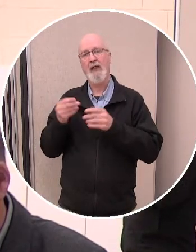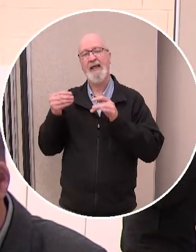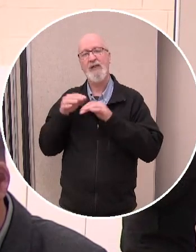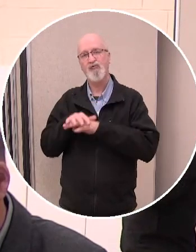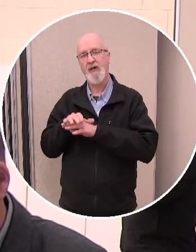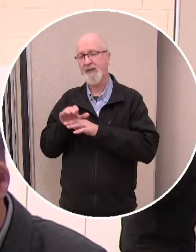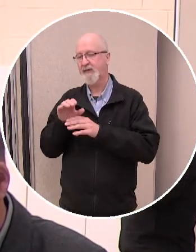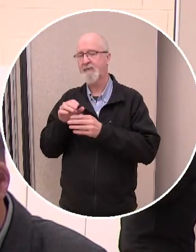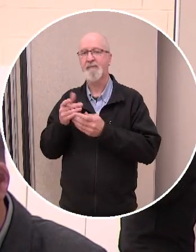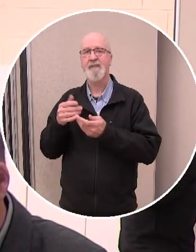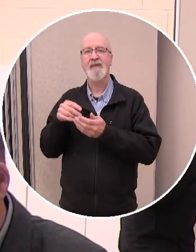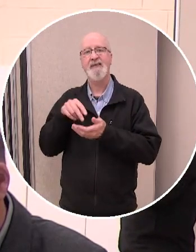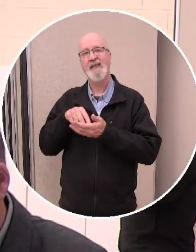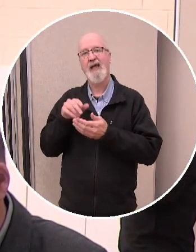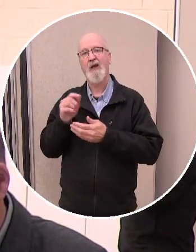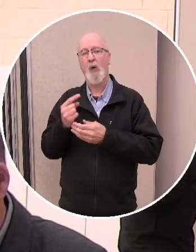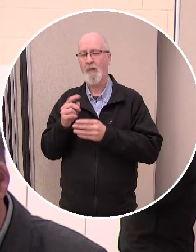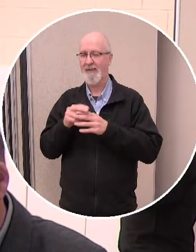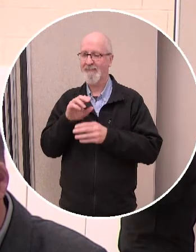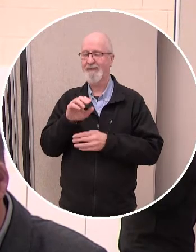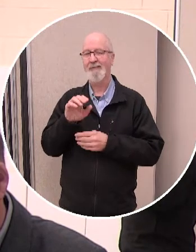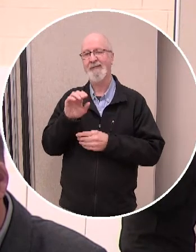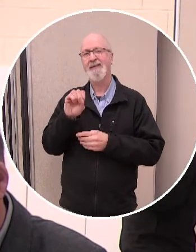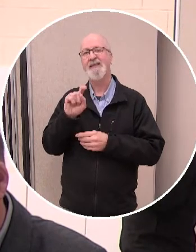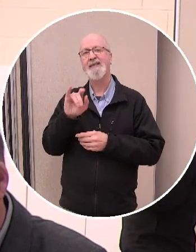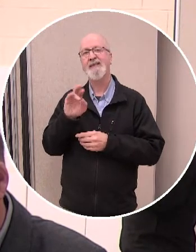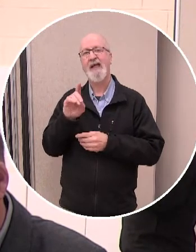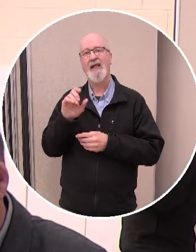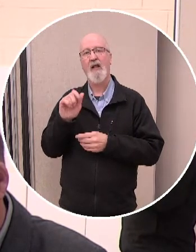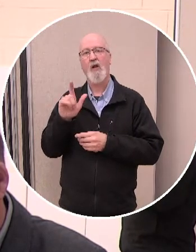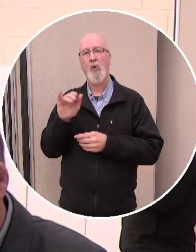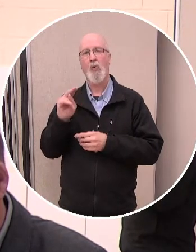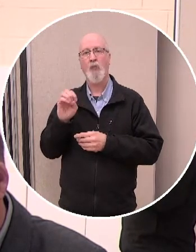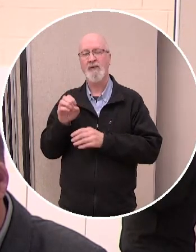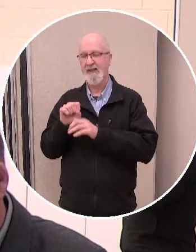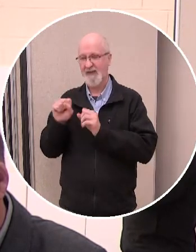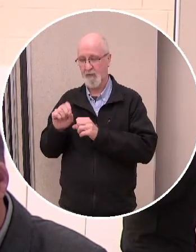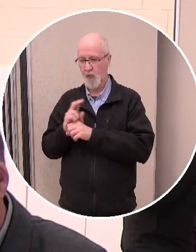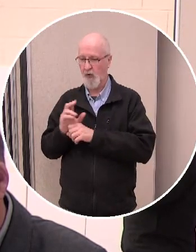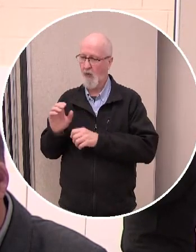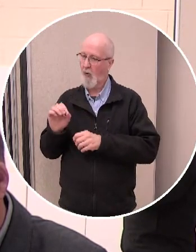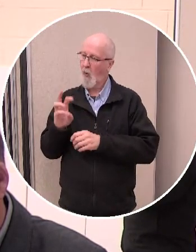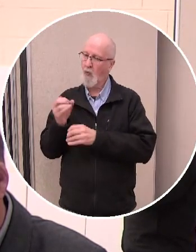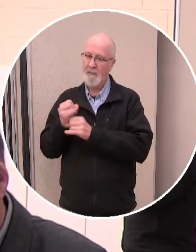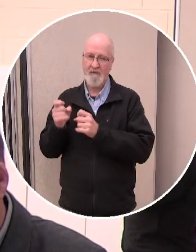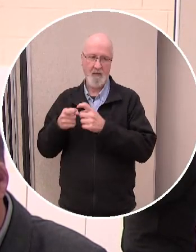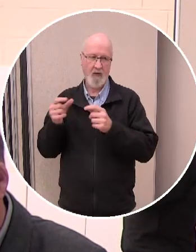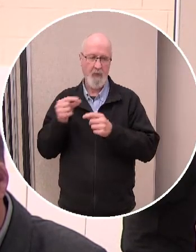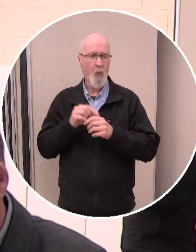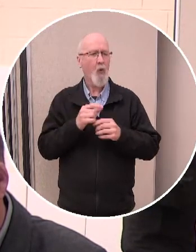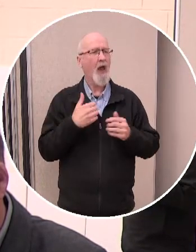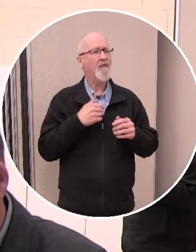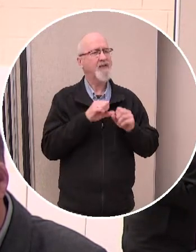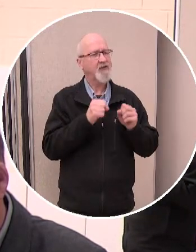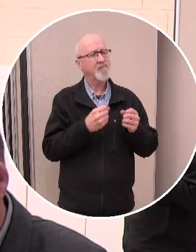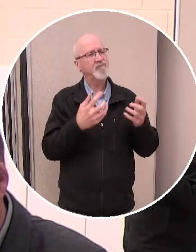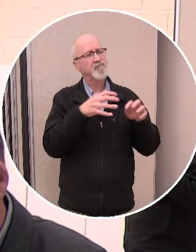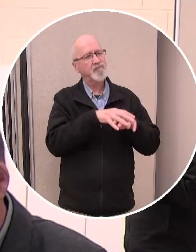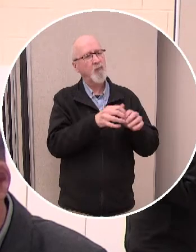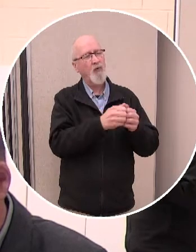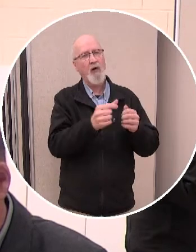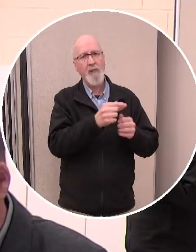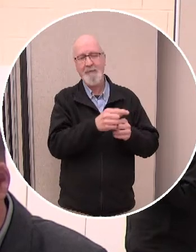proposed. Trustee Aspel provided commentary in support of past proposals to acquire a fully integrated standalone